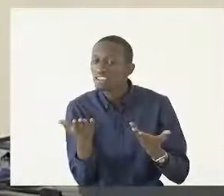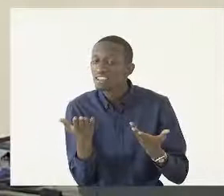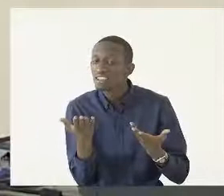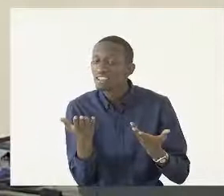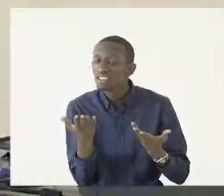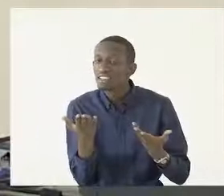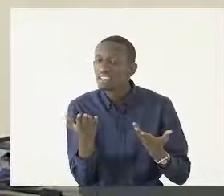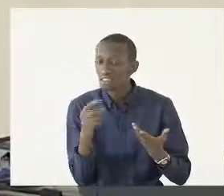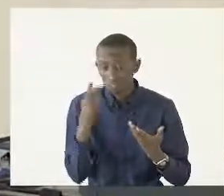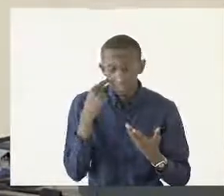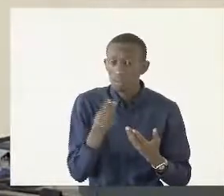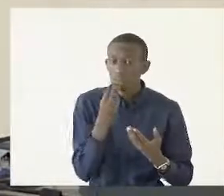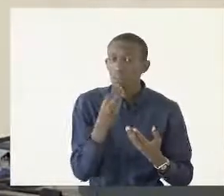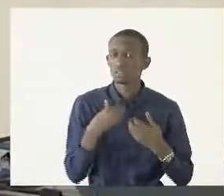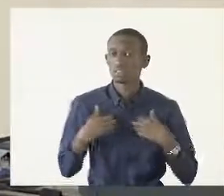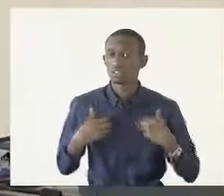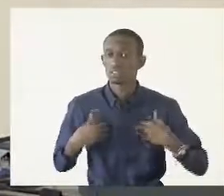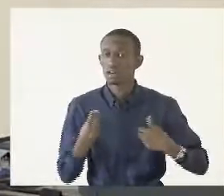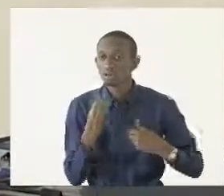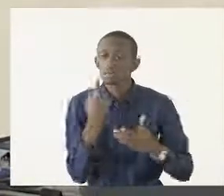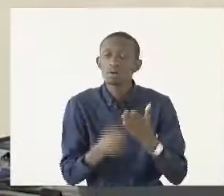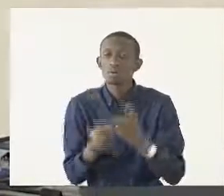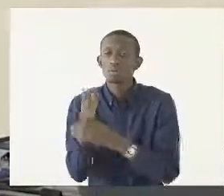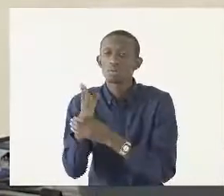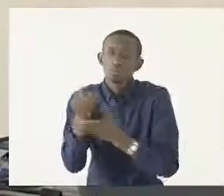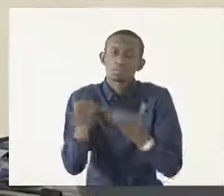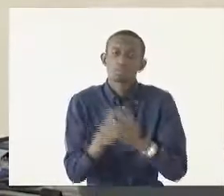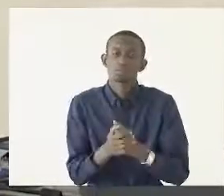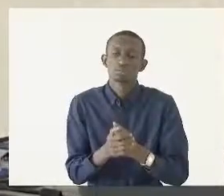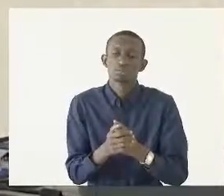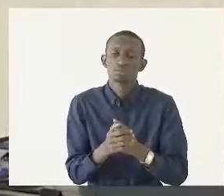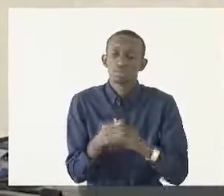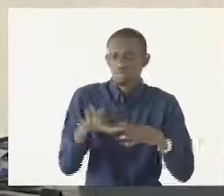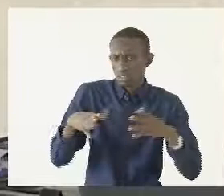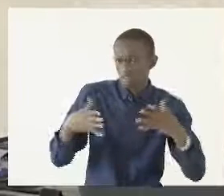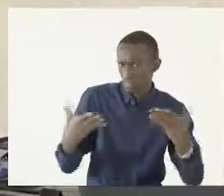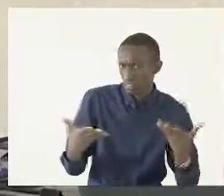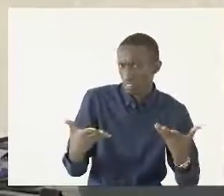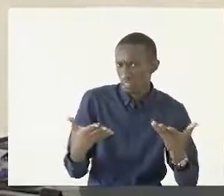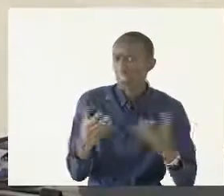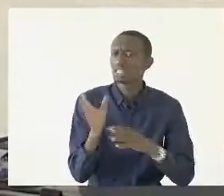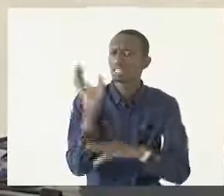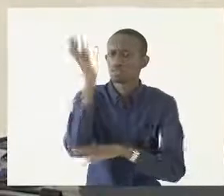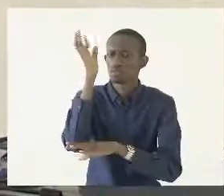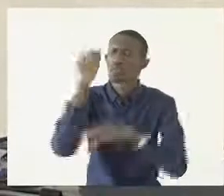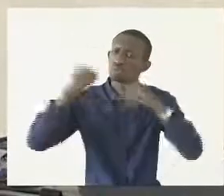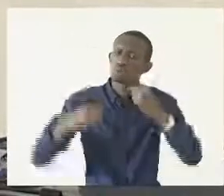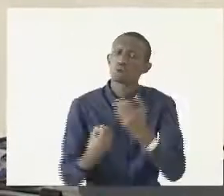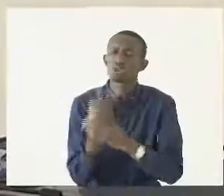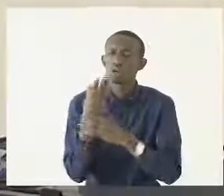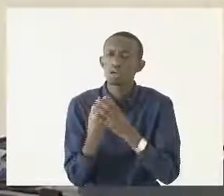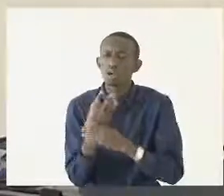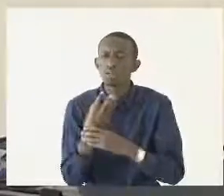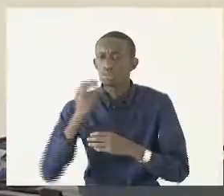have seeds inside, and those seeds can be grown to produce new plants. They must be put in the